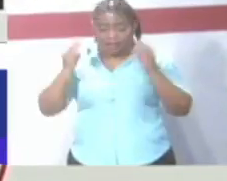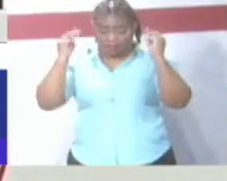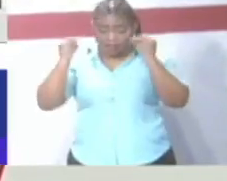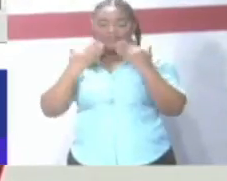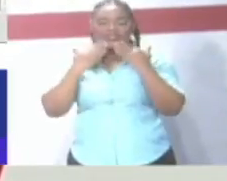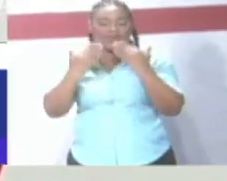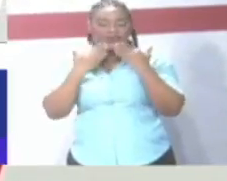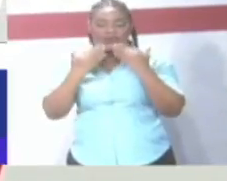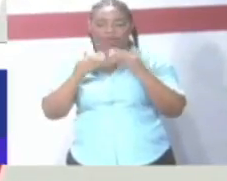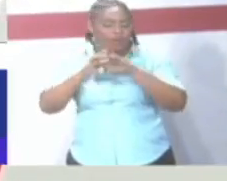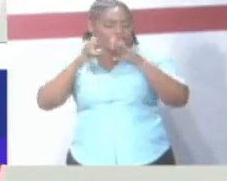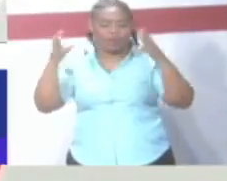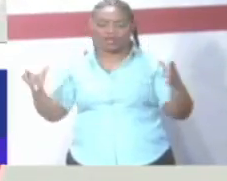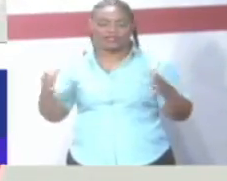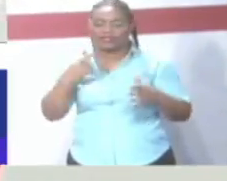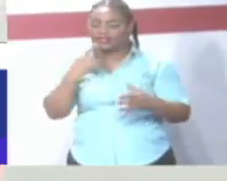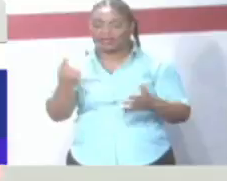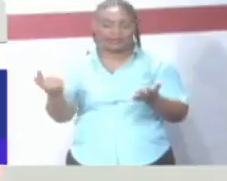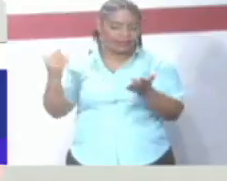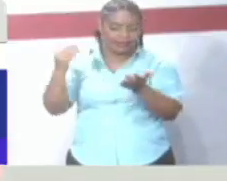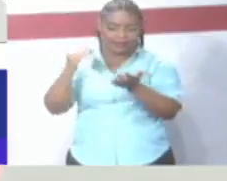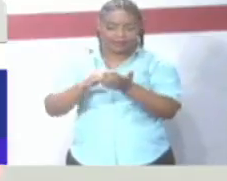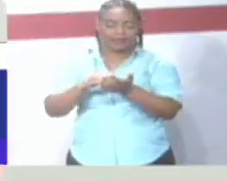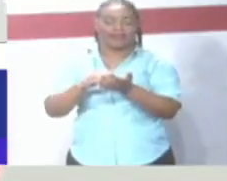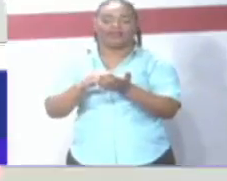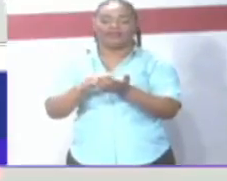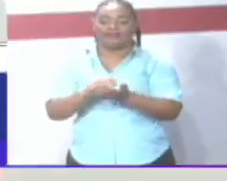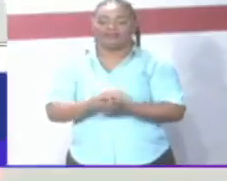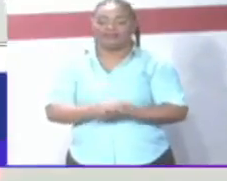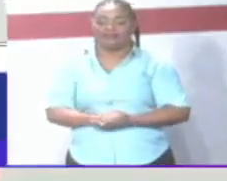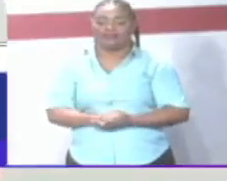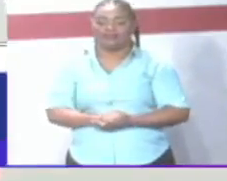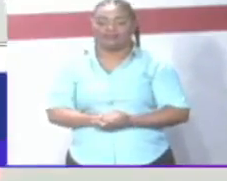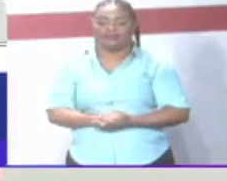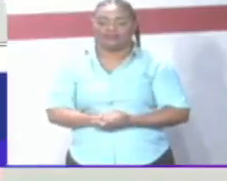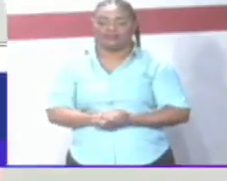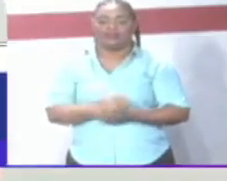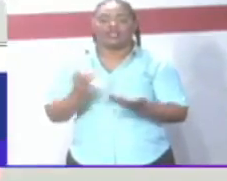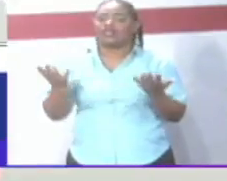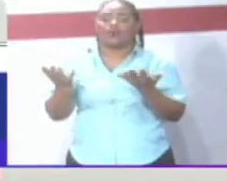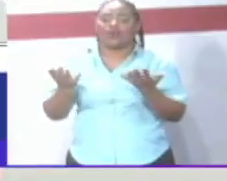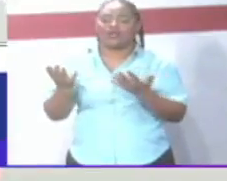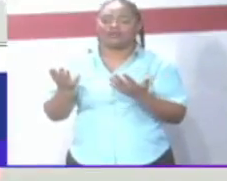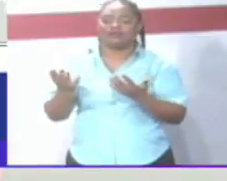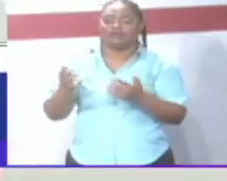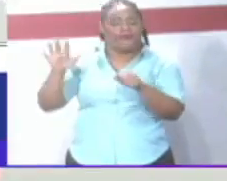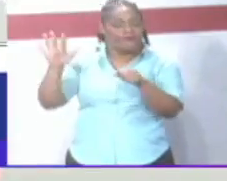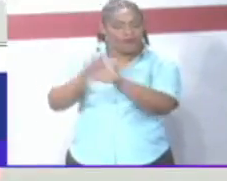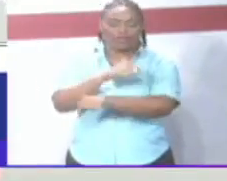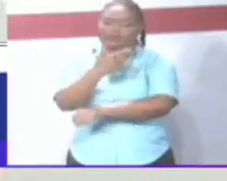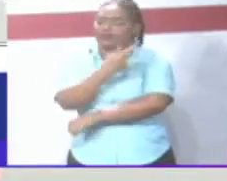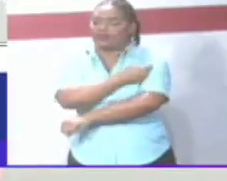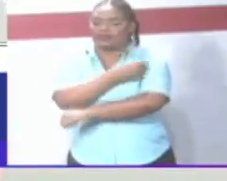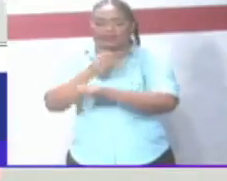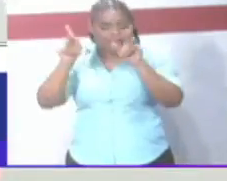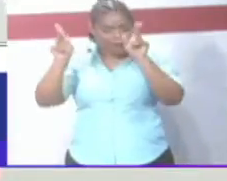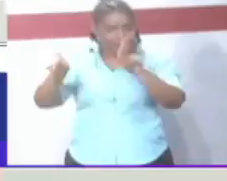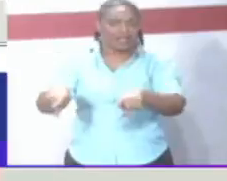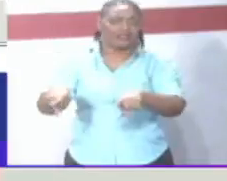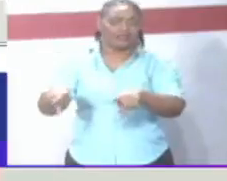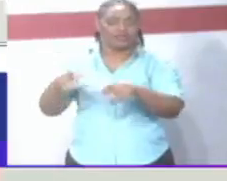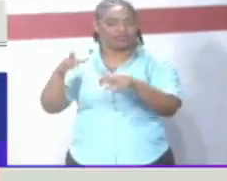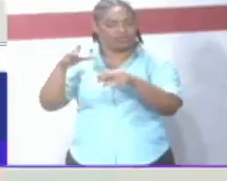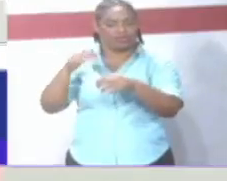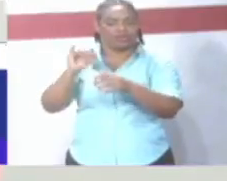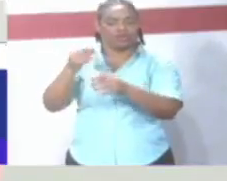emphasizing the concepts around what a fully vaccinated person would be. I'd just like to remind all members of the population that the Ministry